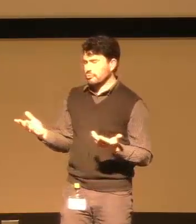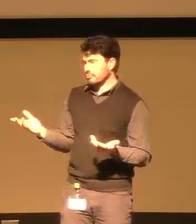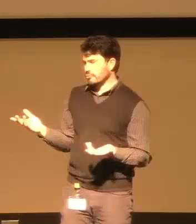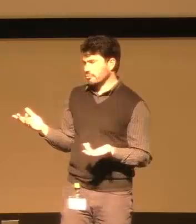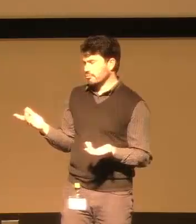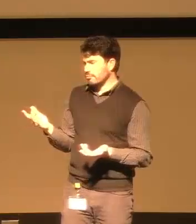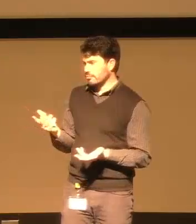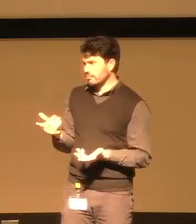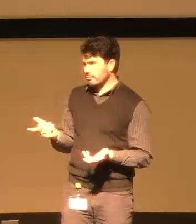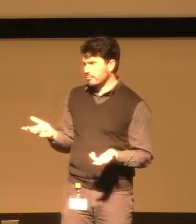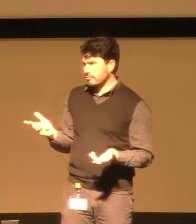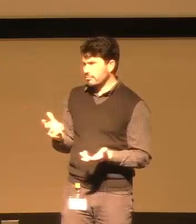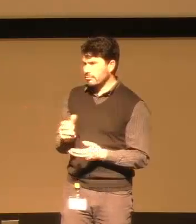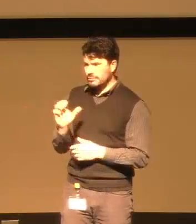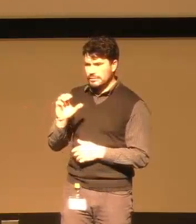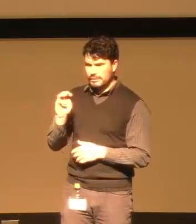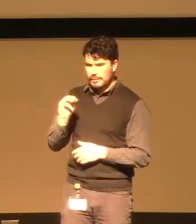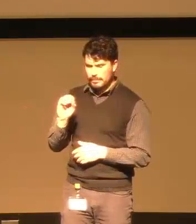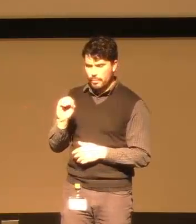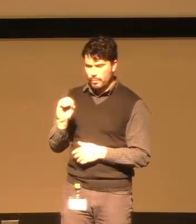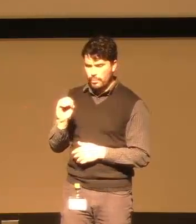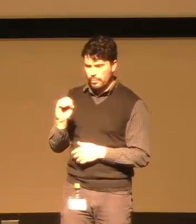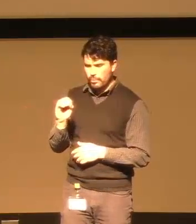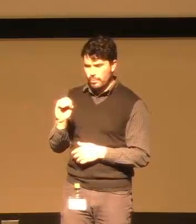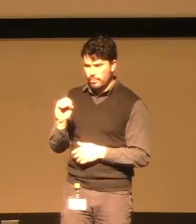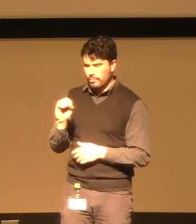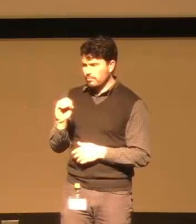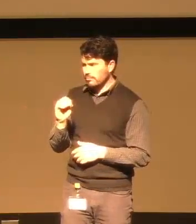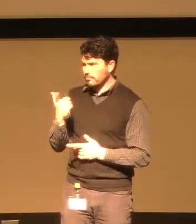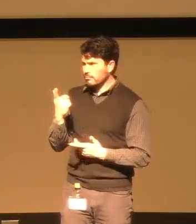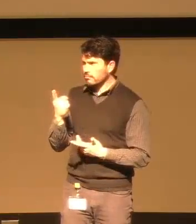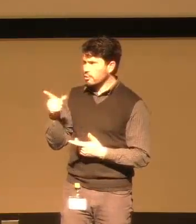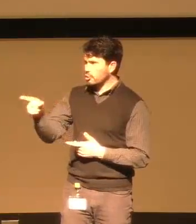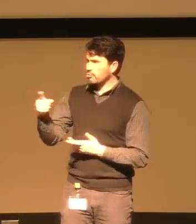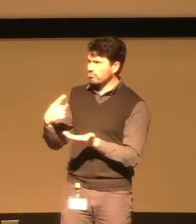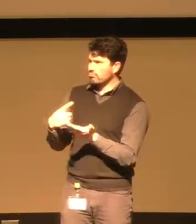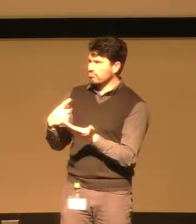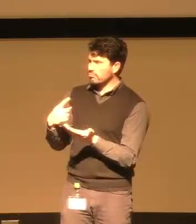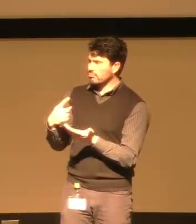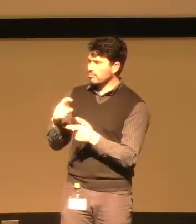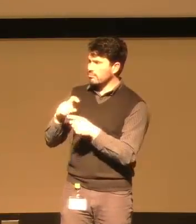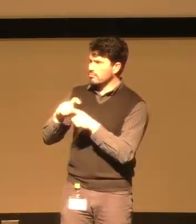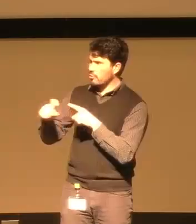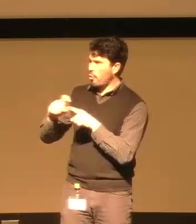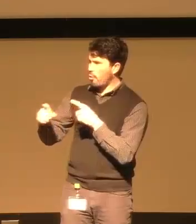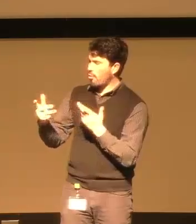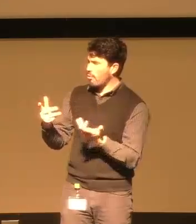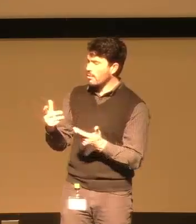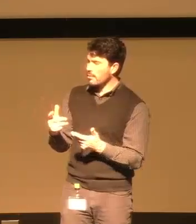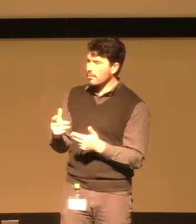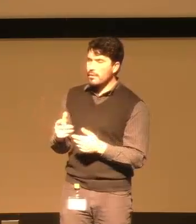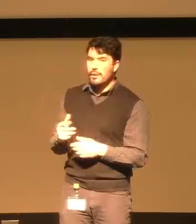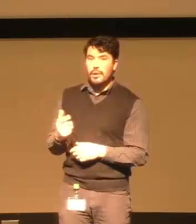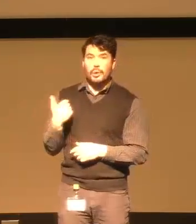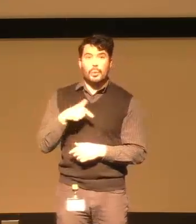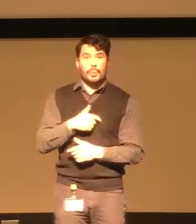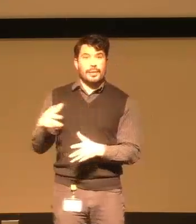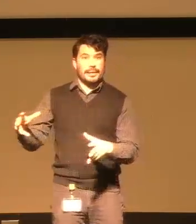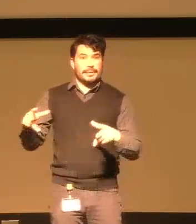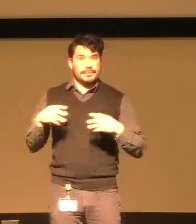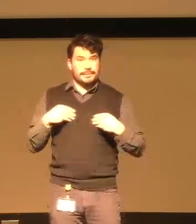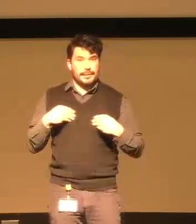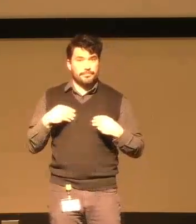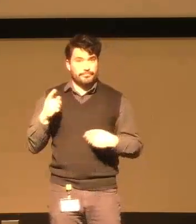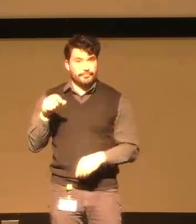your CMO call with the state. Yeah, so we've done that with taking transfer patients. We've done that with sharing